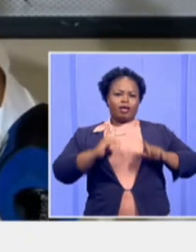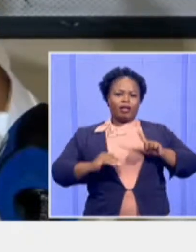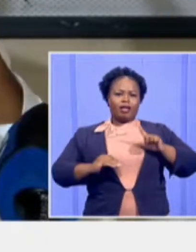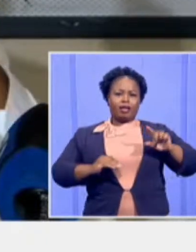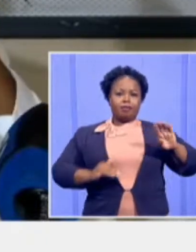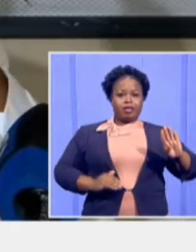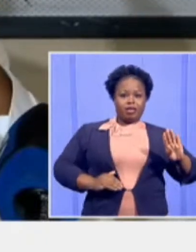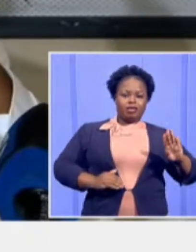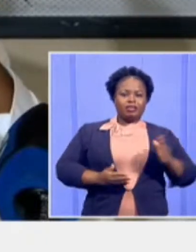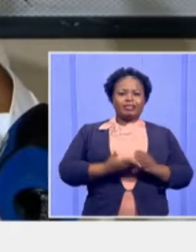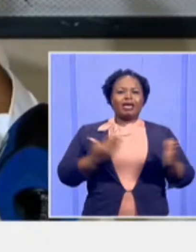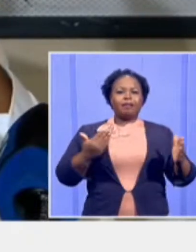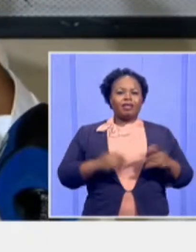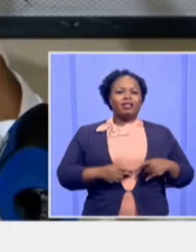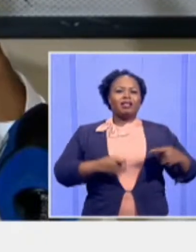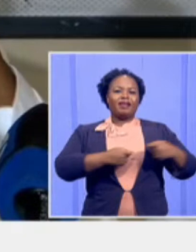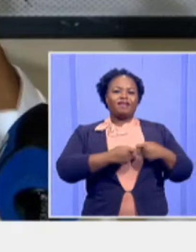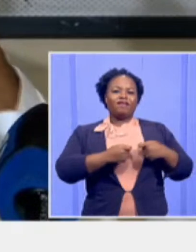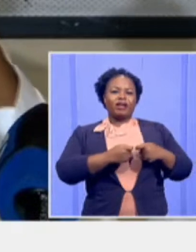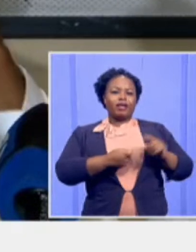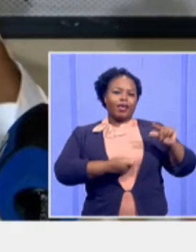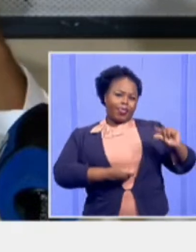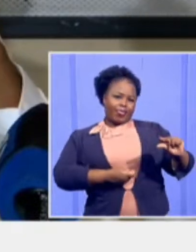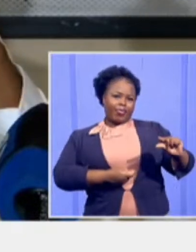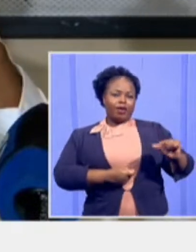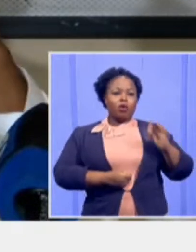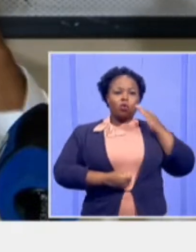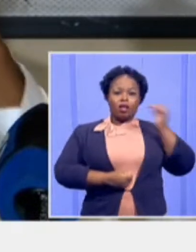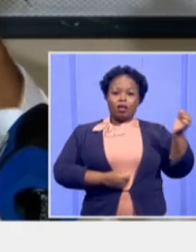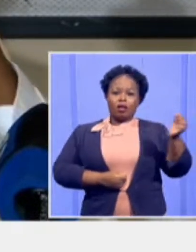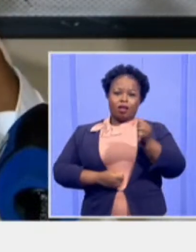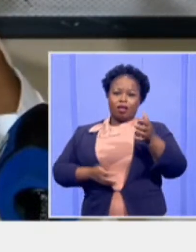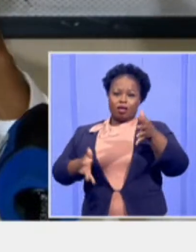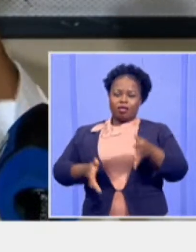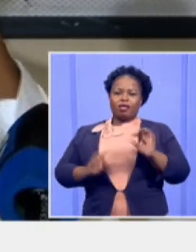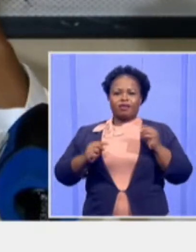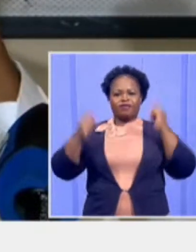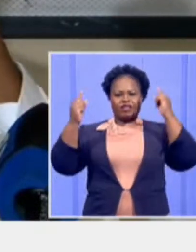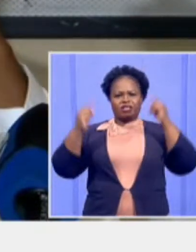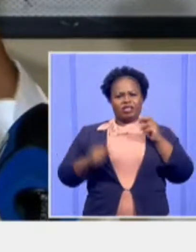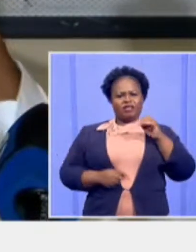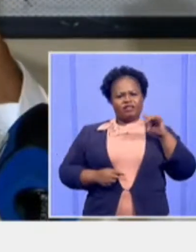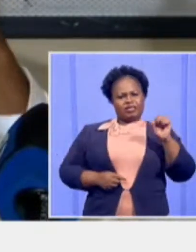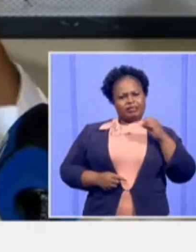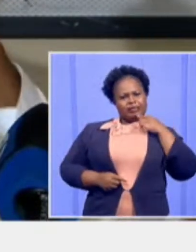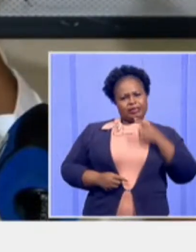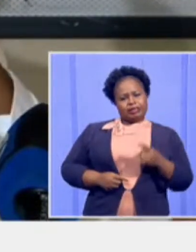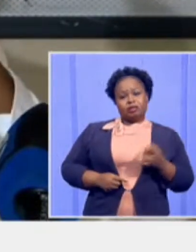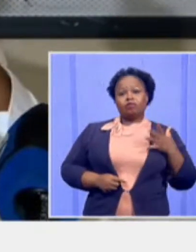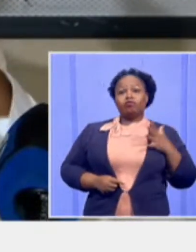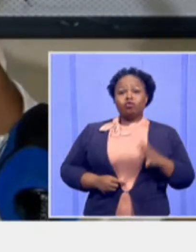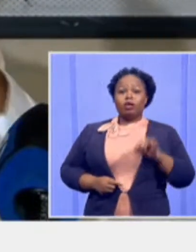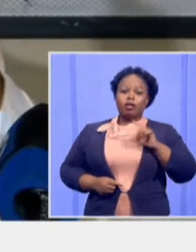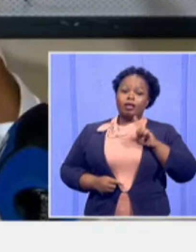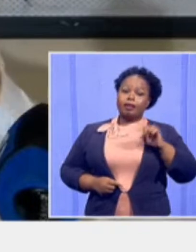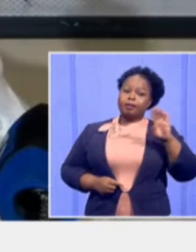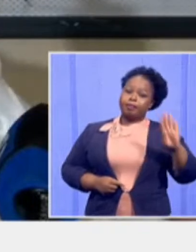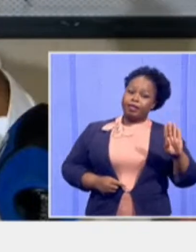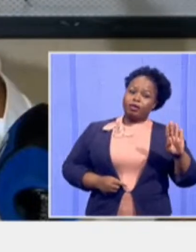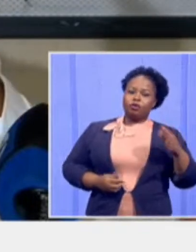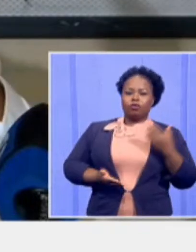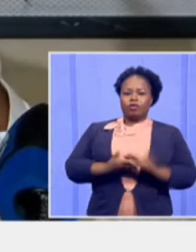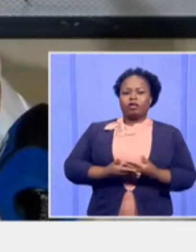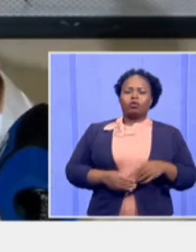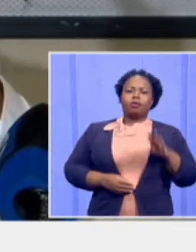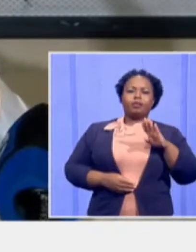who were defunded by NFSAS. When they entered at Wits, NFSAS said, if you want to do LLB, you can do